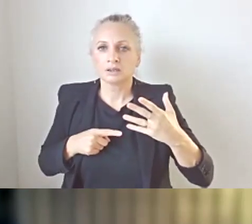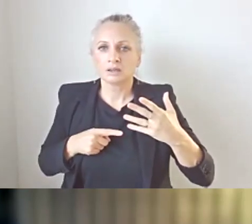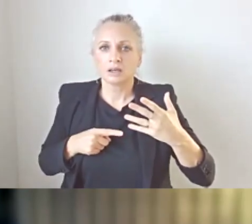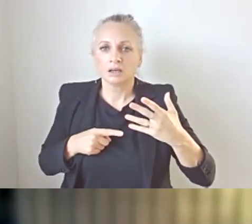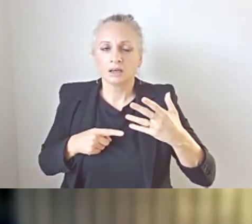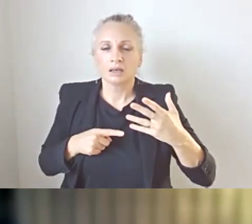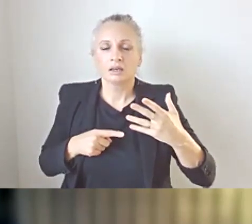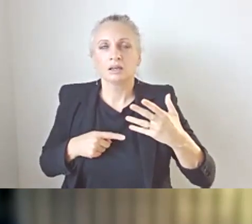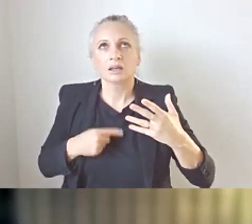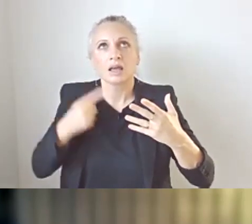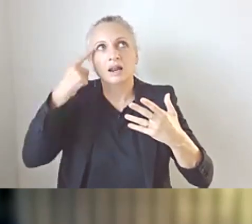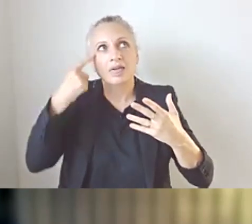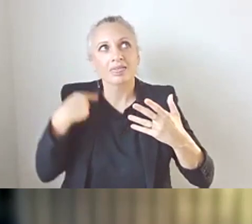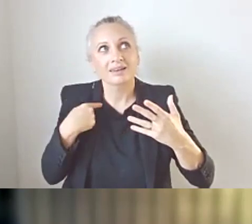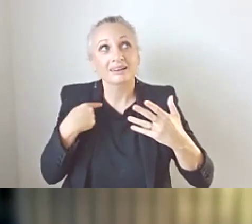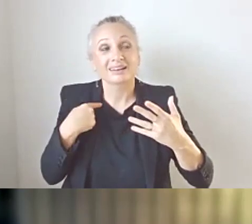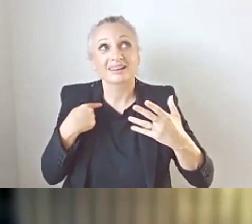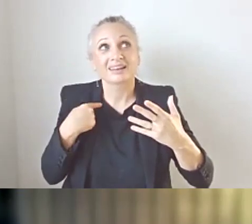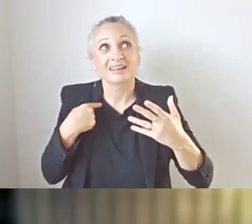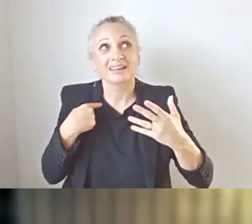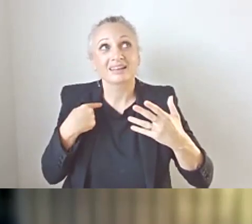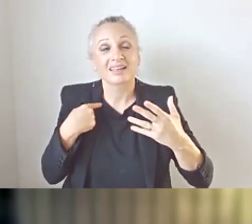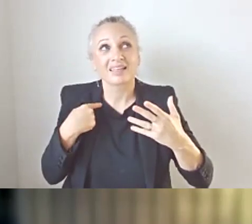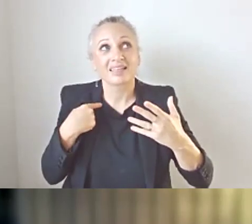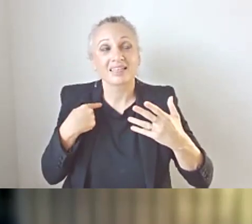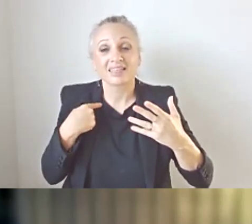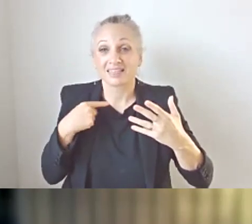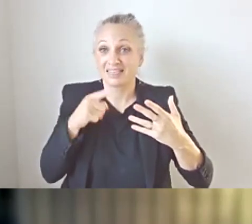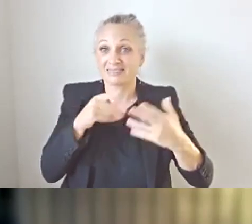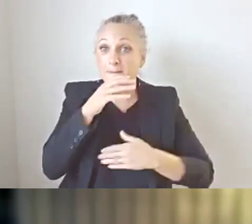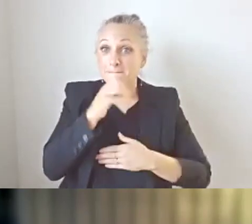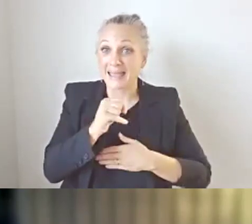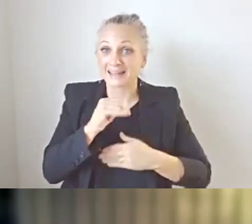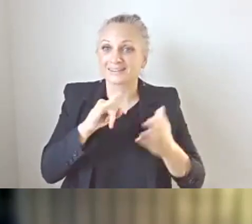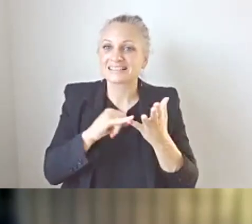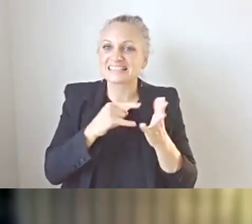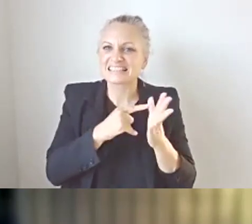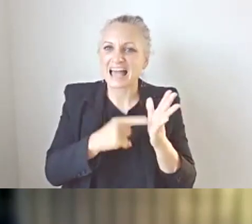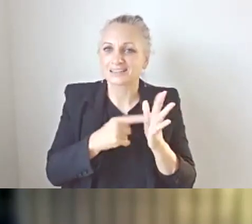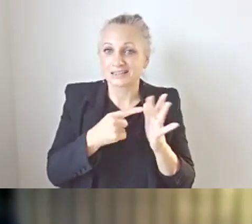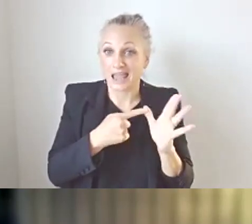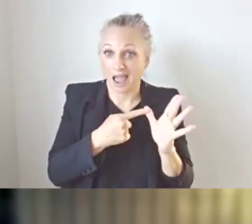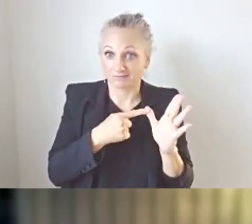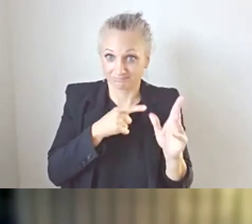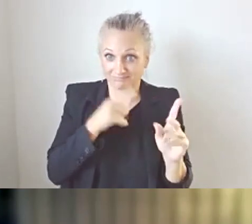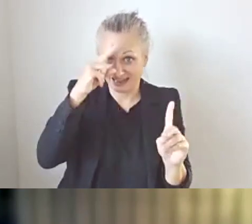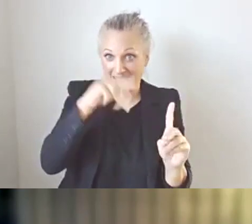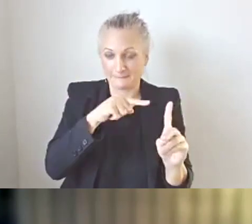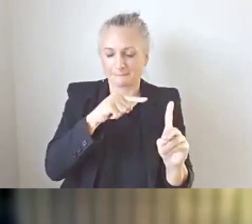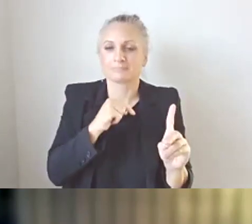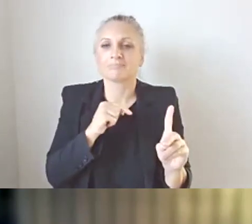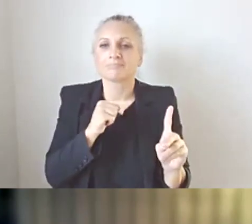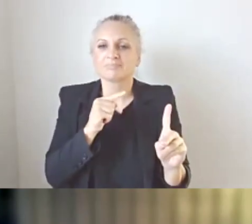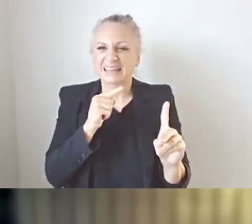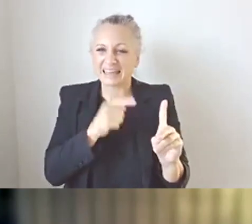that helped someone like Satya becoming a CEO, said, right, I'm going to make these